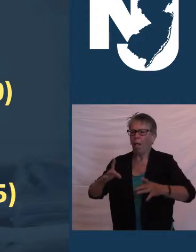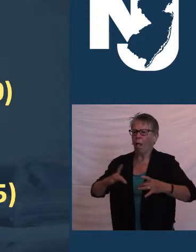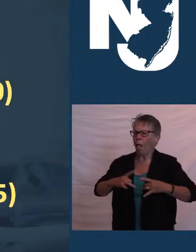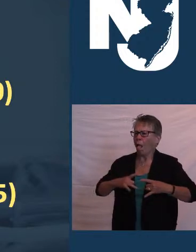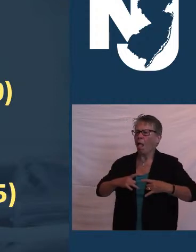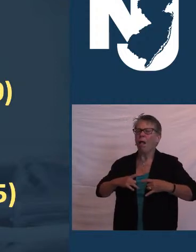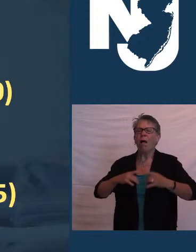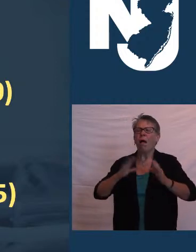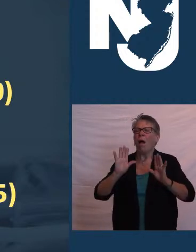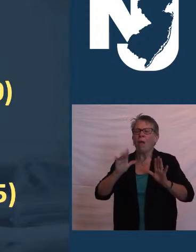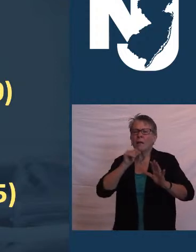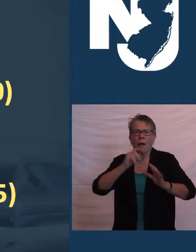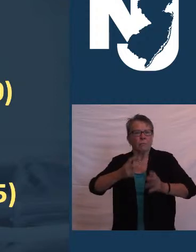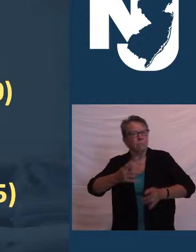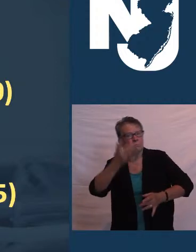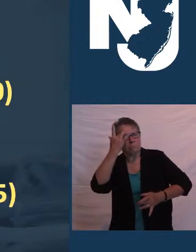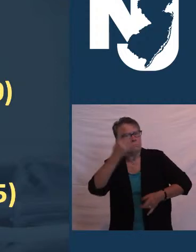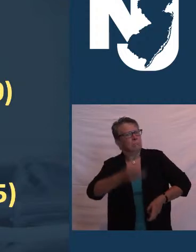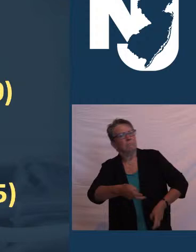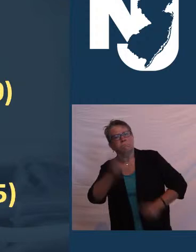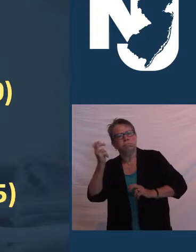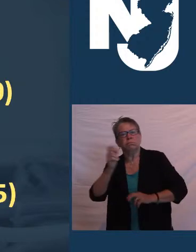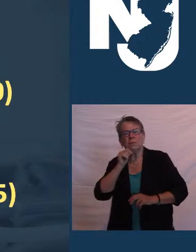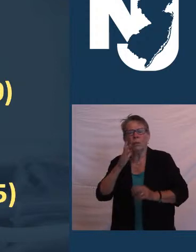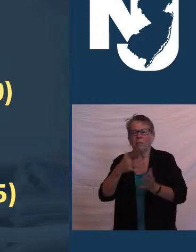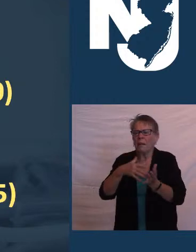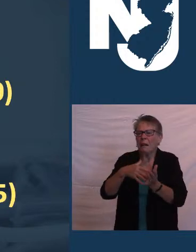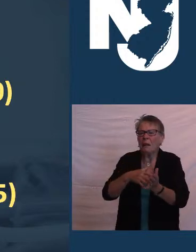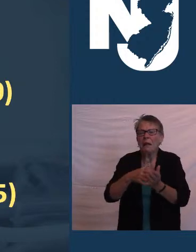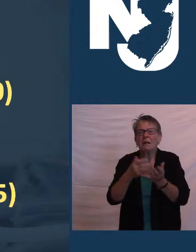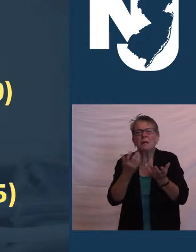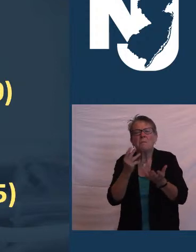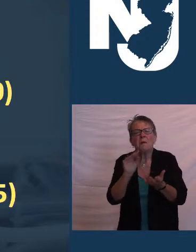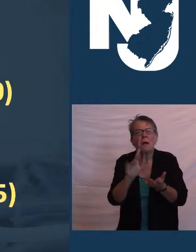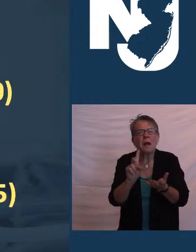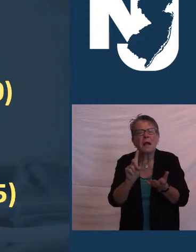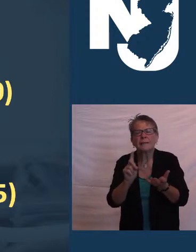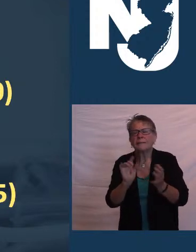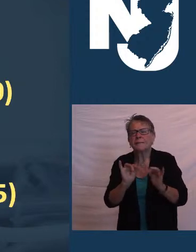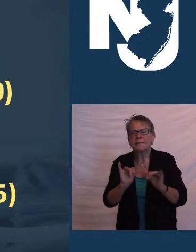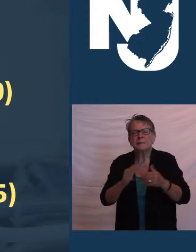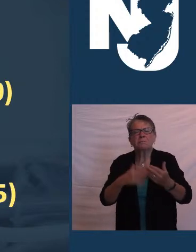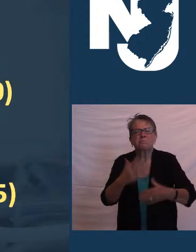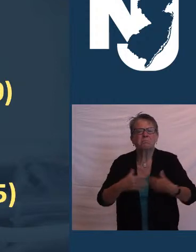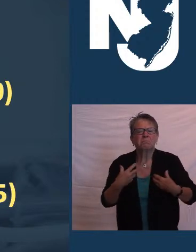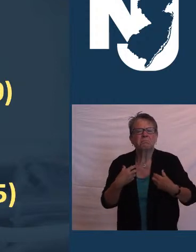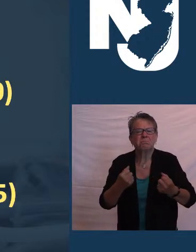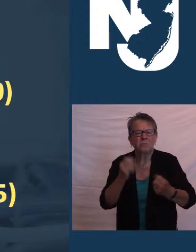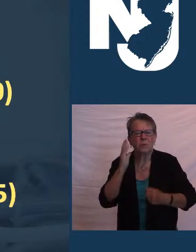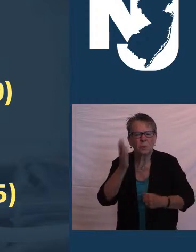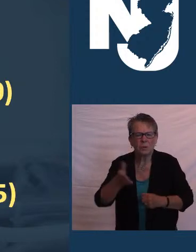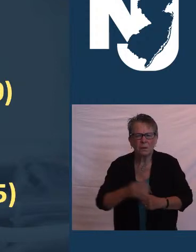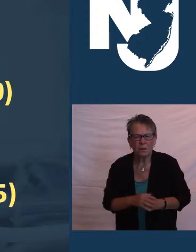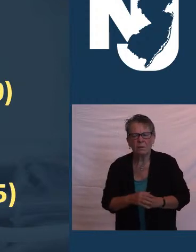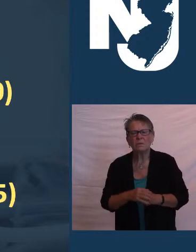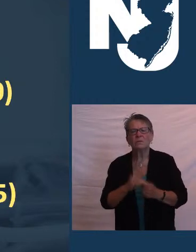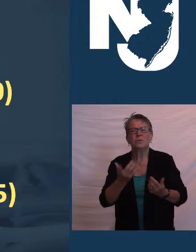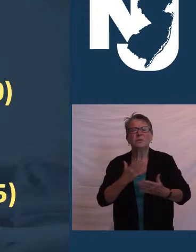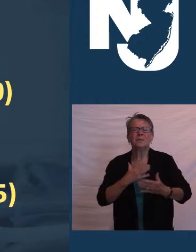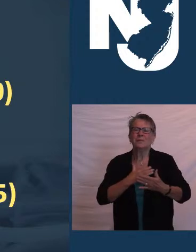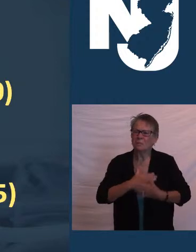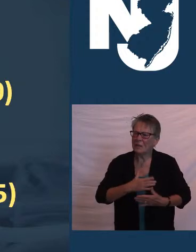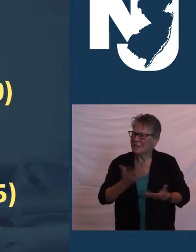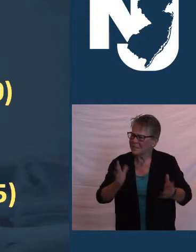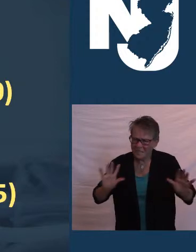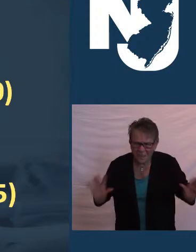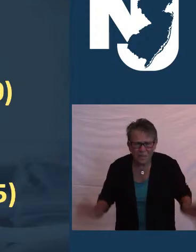gotten vaccinated and continues to do everything to keep yourselves, your families, and your community safe, let's take a look again at these cumulative